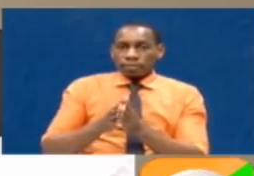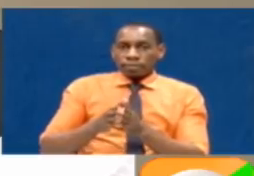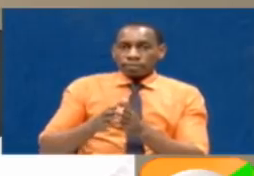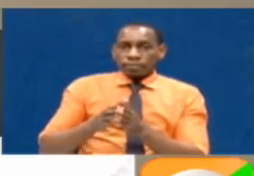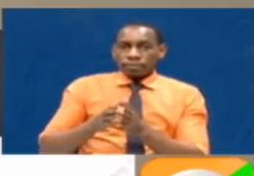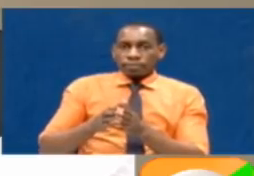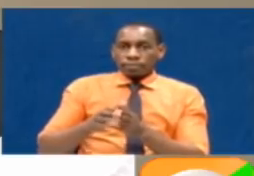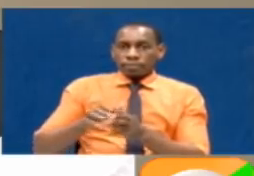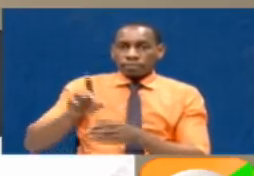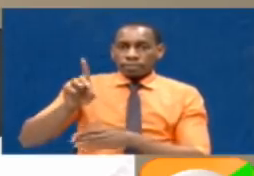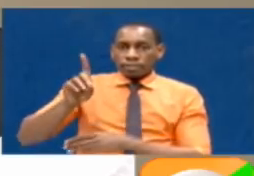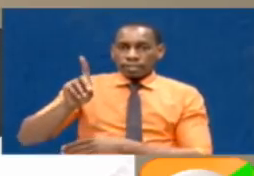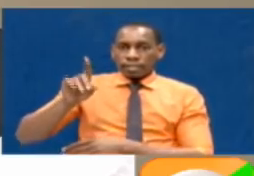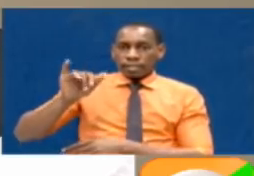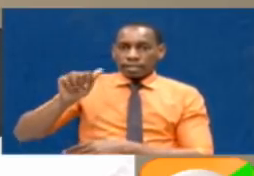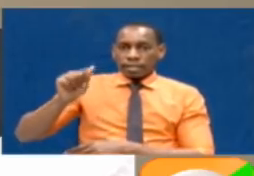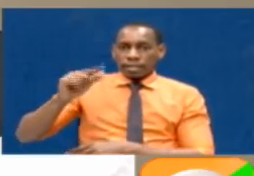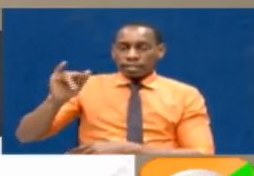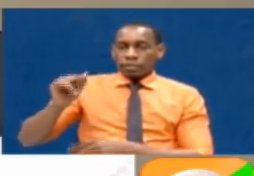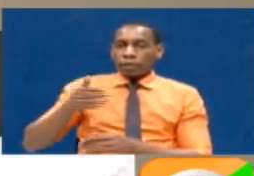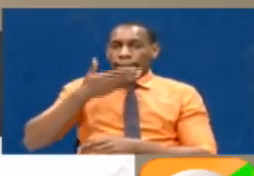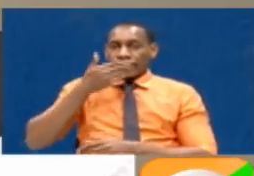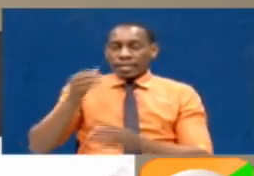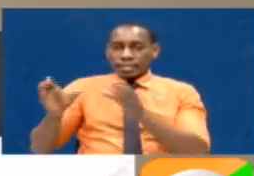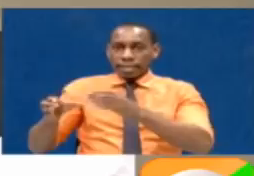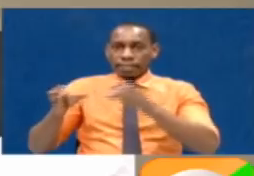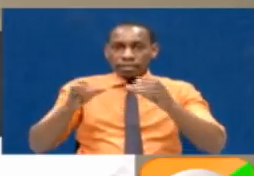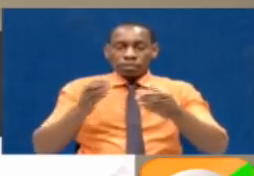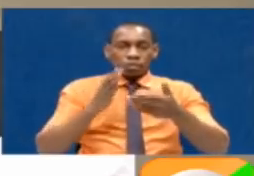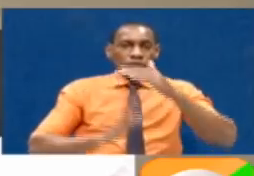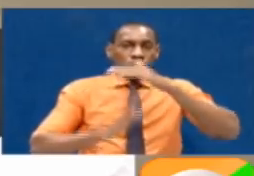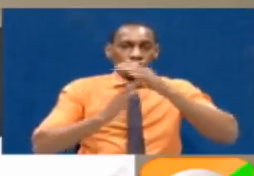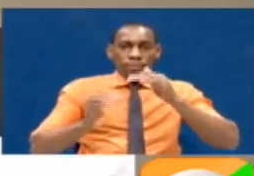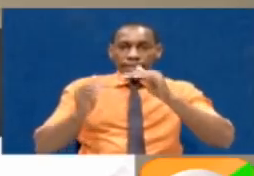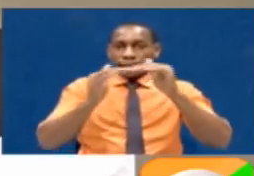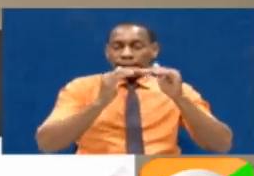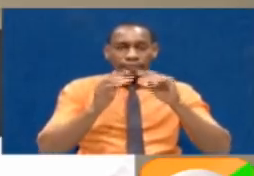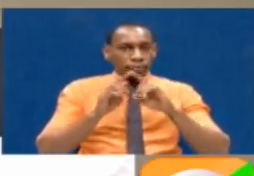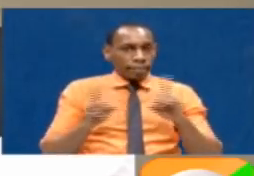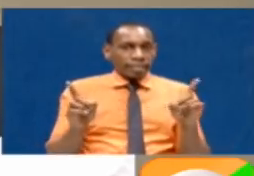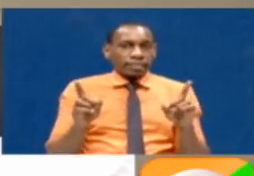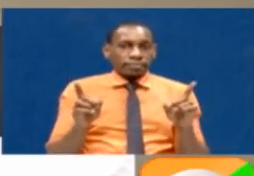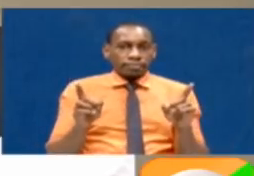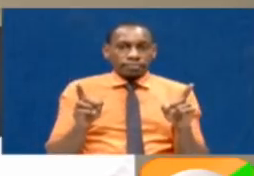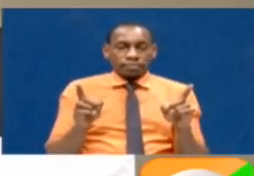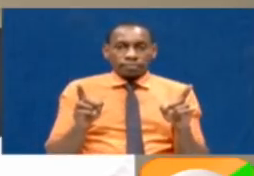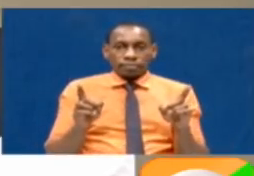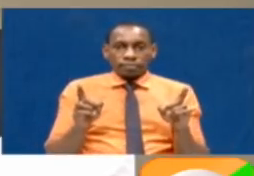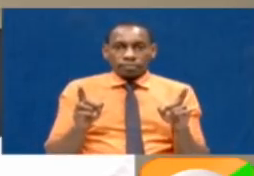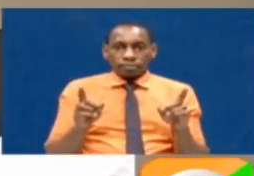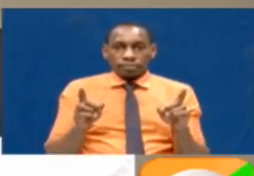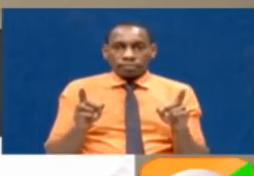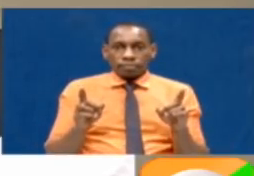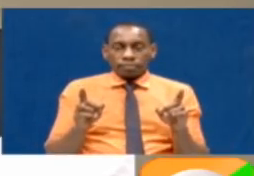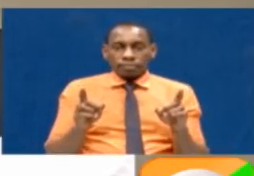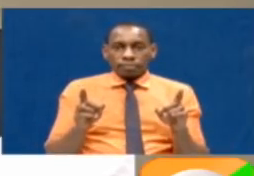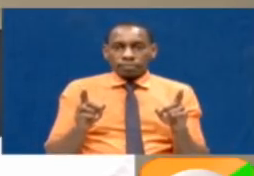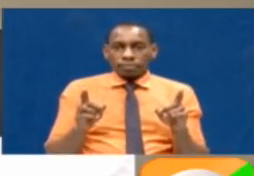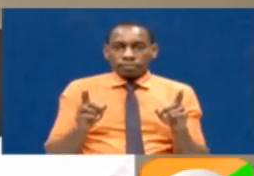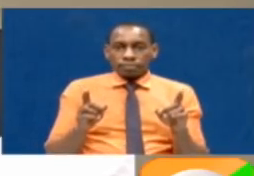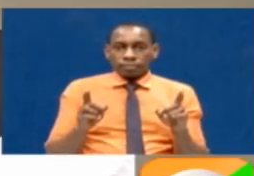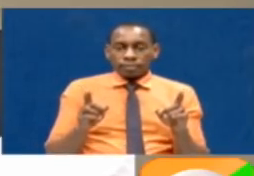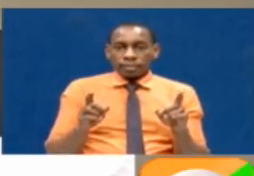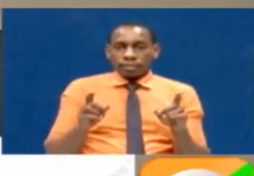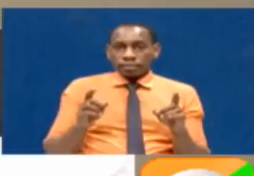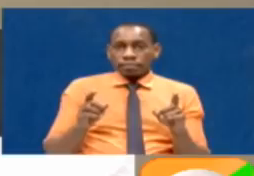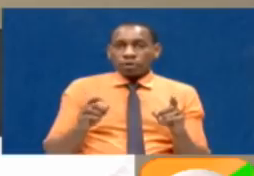also with Diageo, working with some of the best companies at the highest level. But my principle has always to